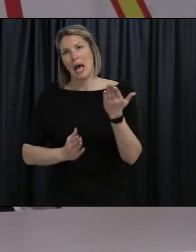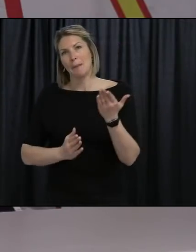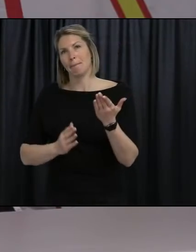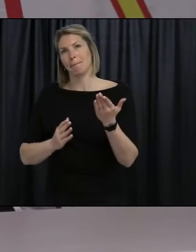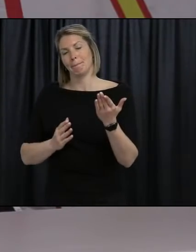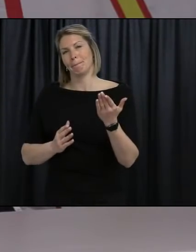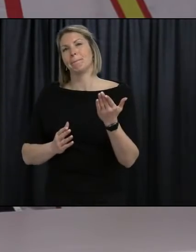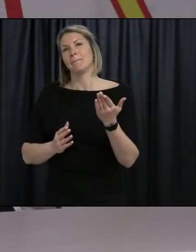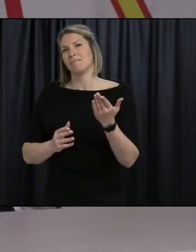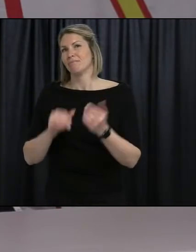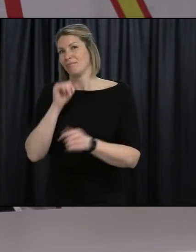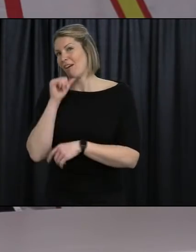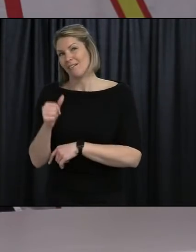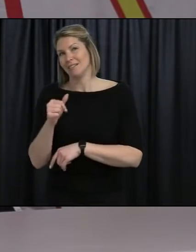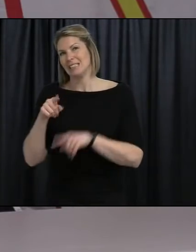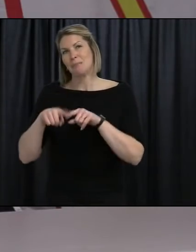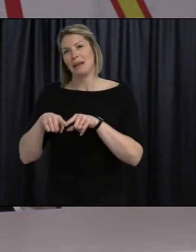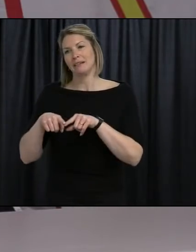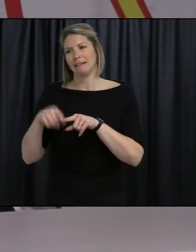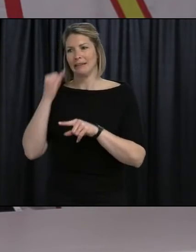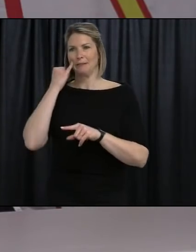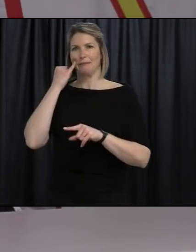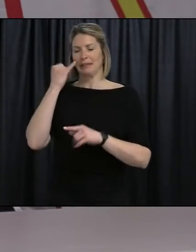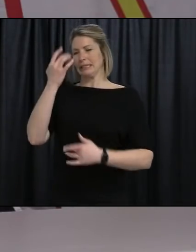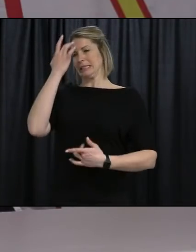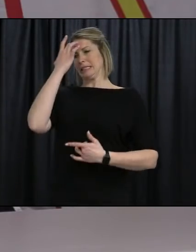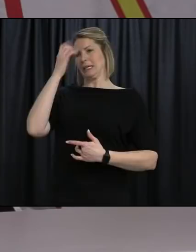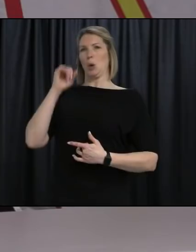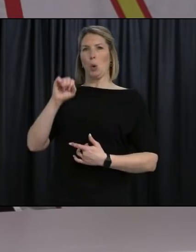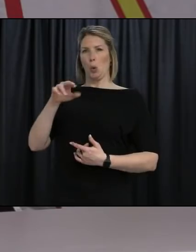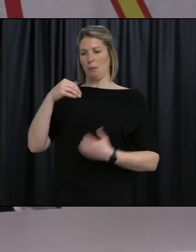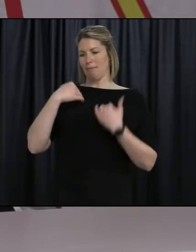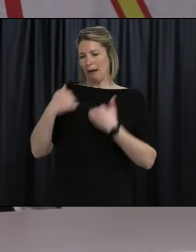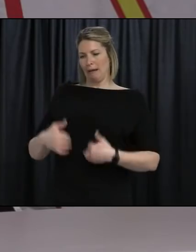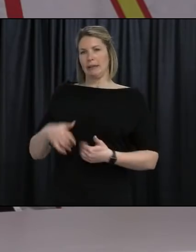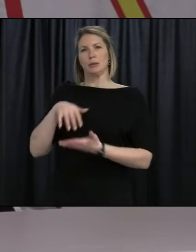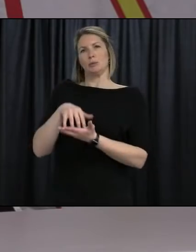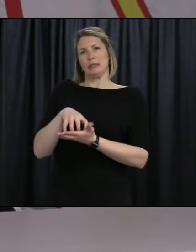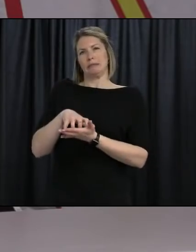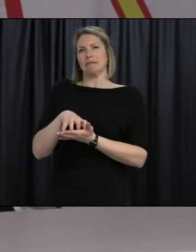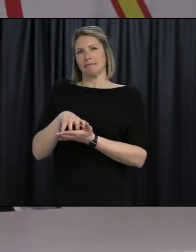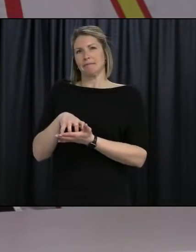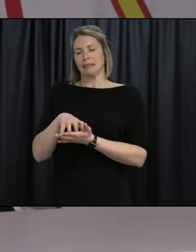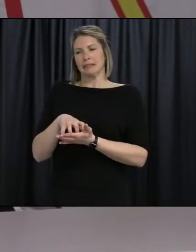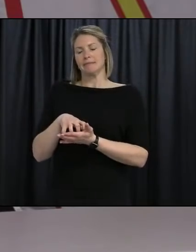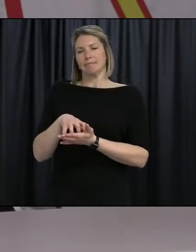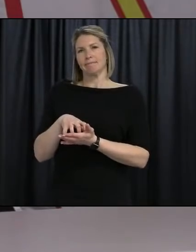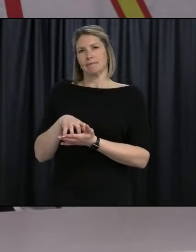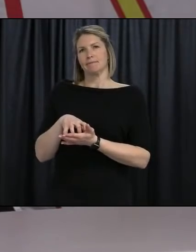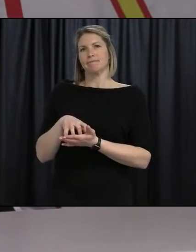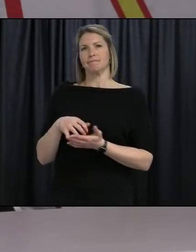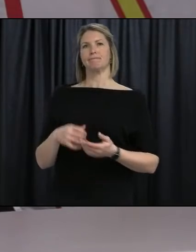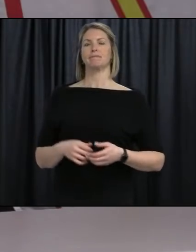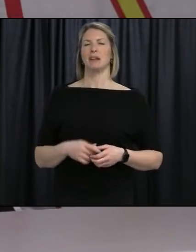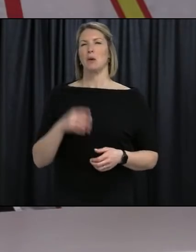nevertheless, we feel this is the way to go for it at this point, given our vaccine